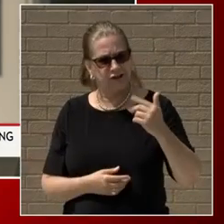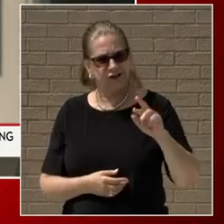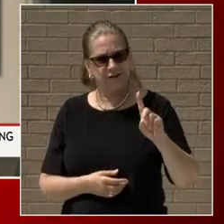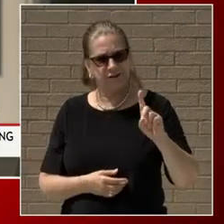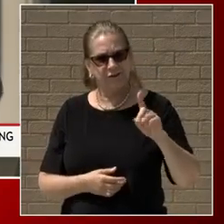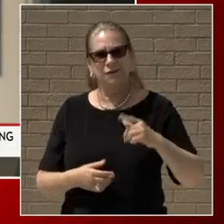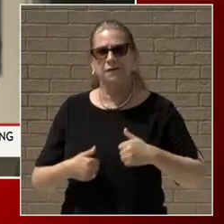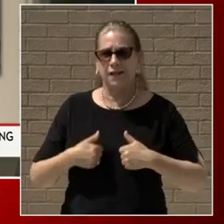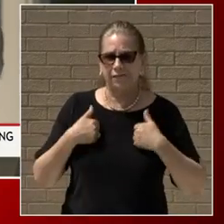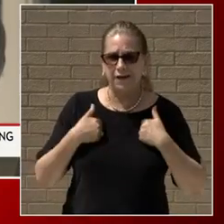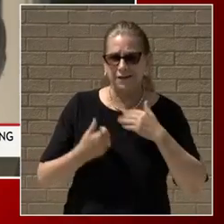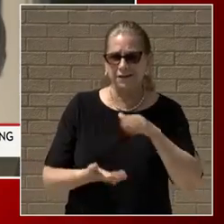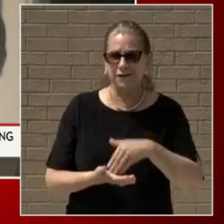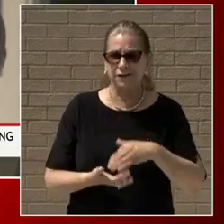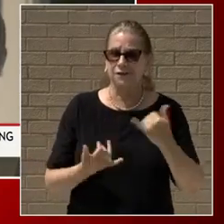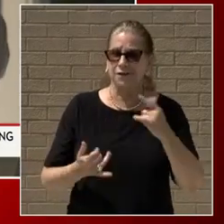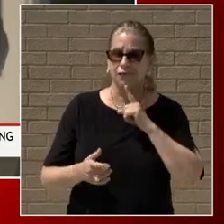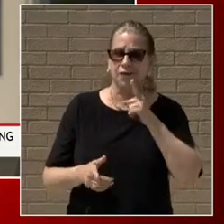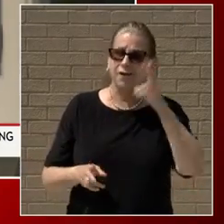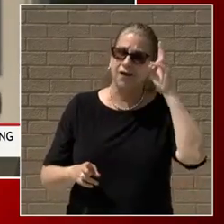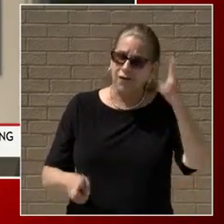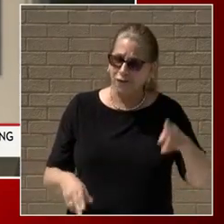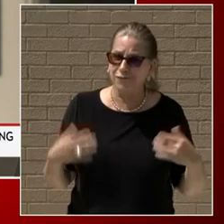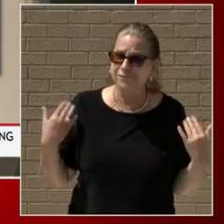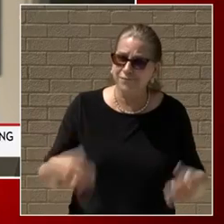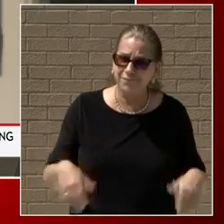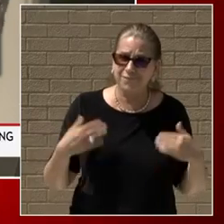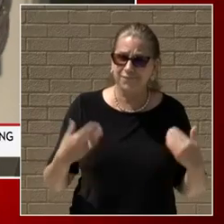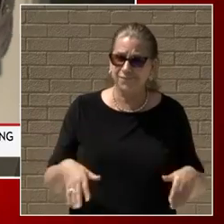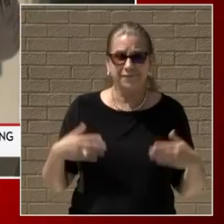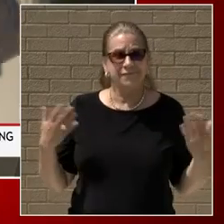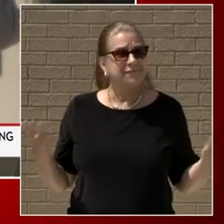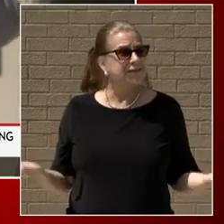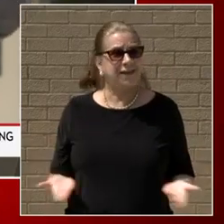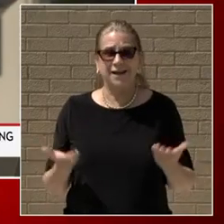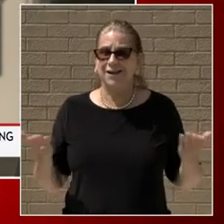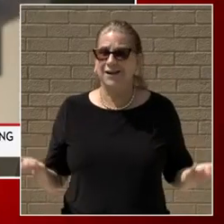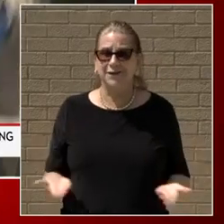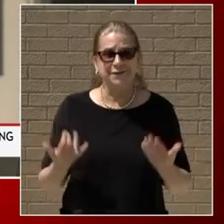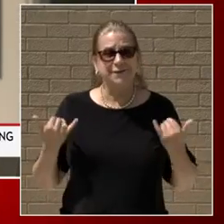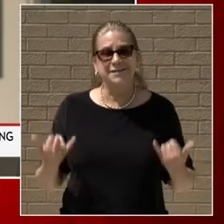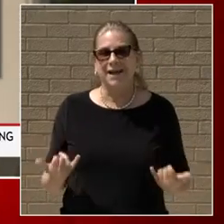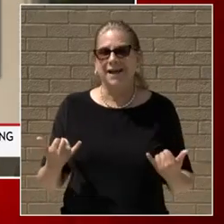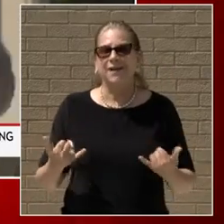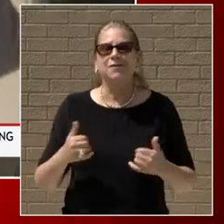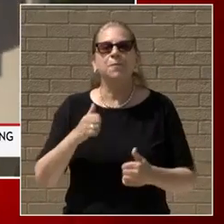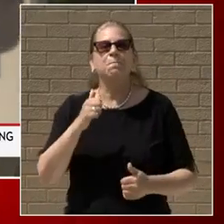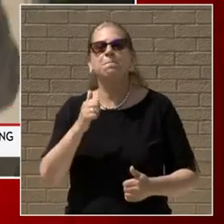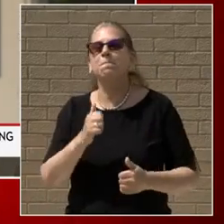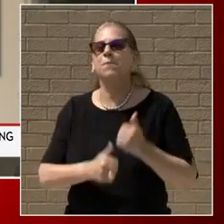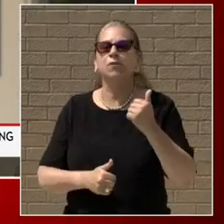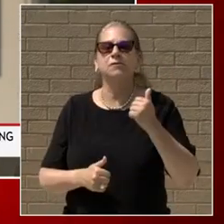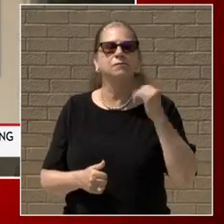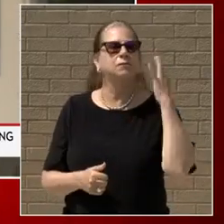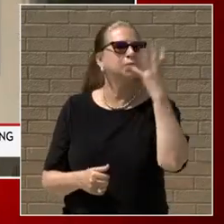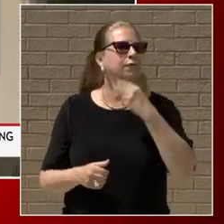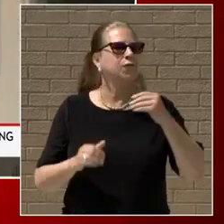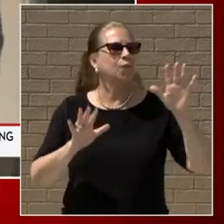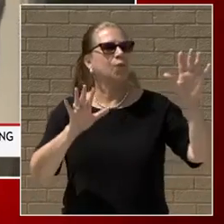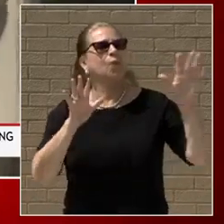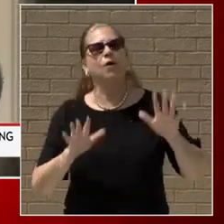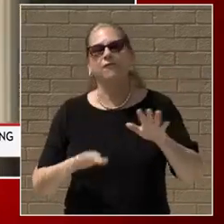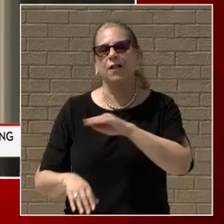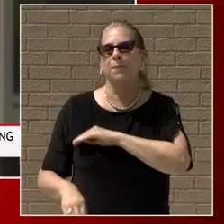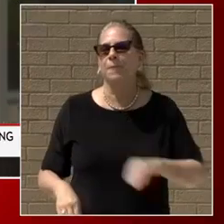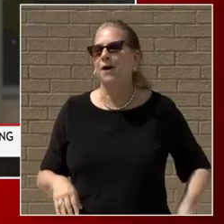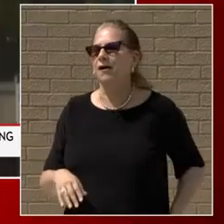honor of him. Now, the time is here to introduce the most marvelous mayor of our nation's capital. I